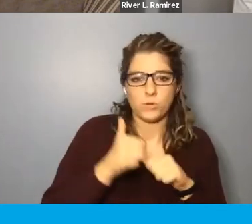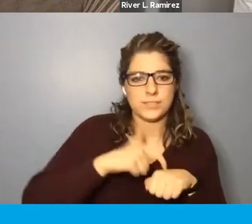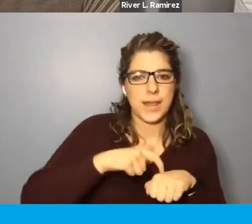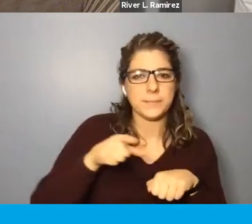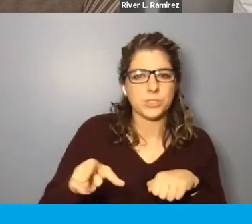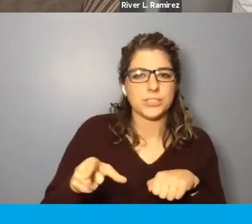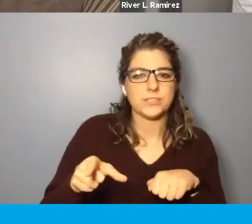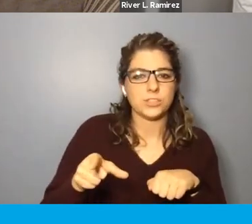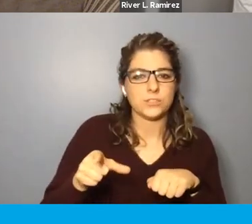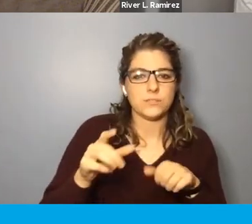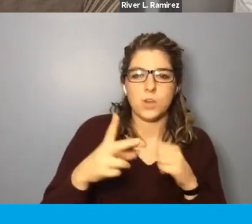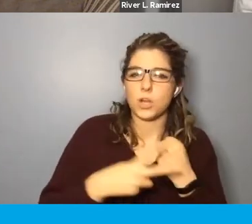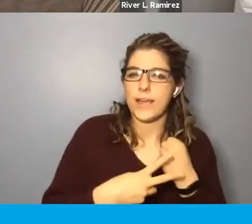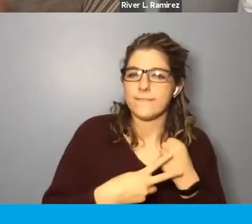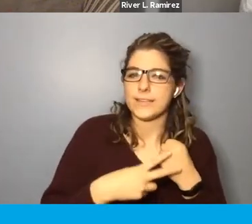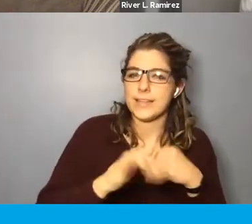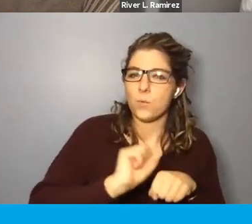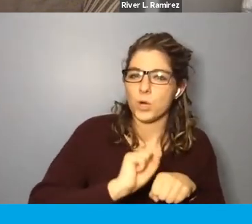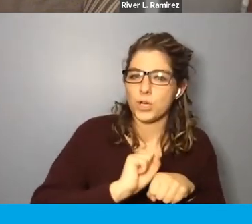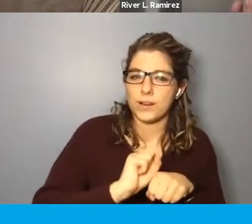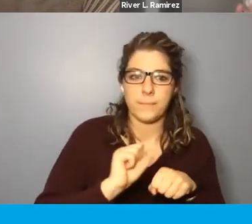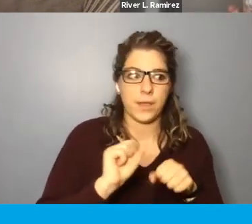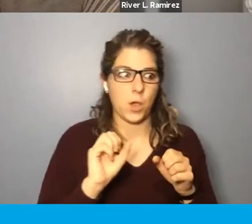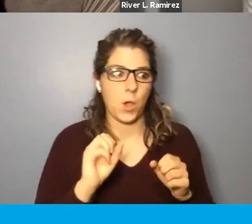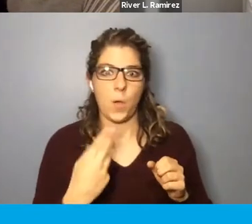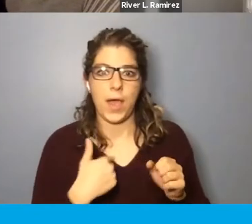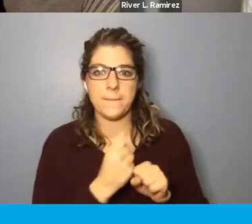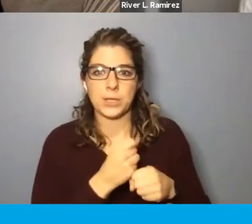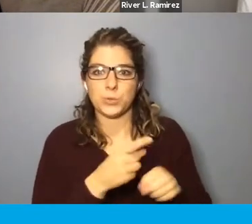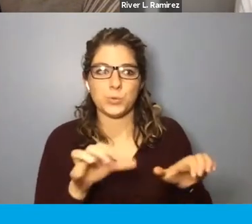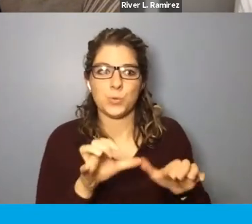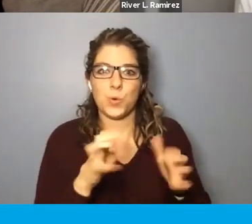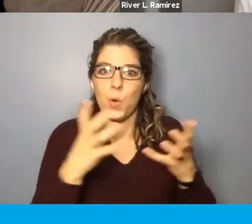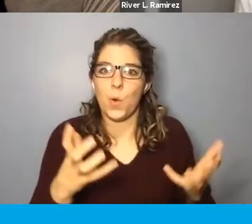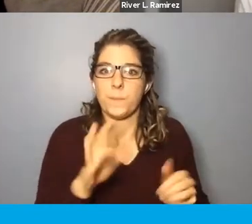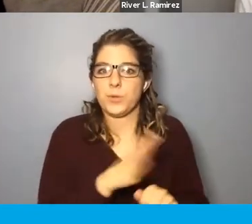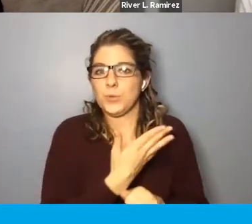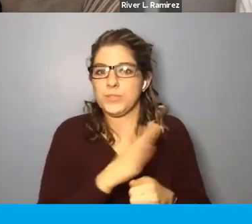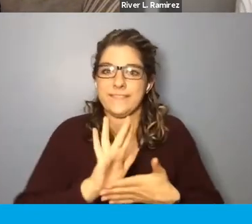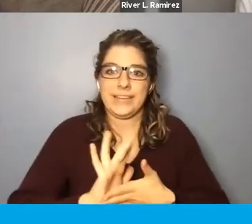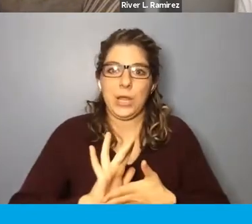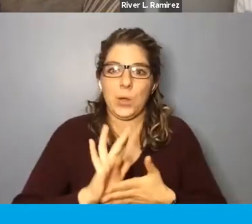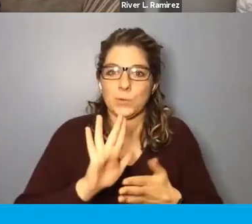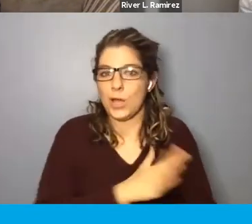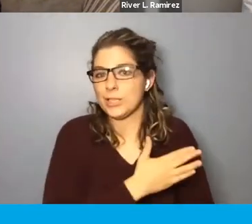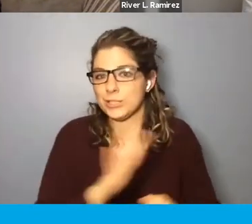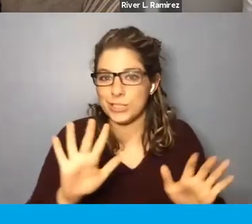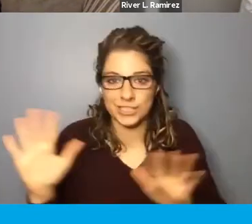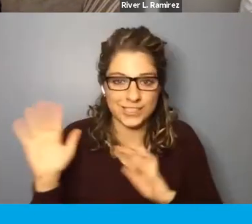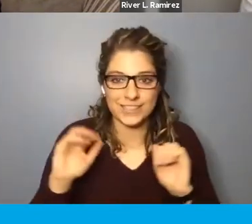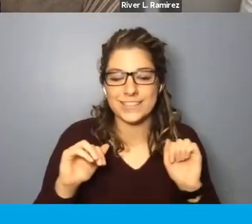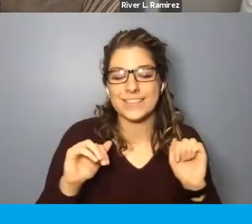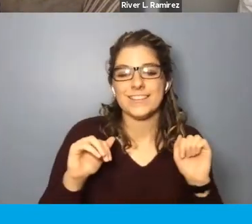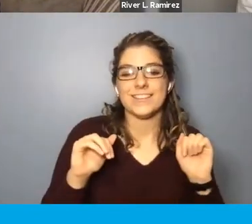like just archiving the work. And I'm like, oh, I just made you guys do like a whole music video concert.